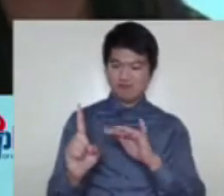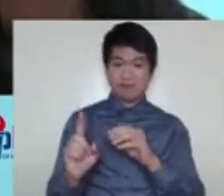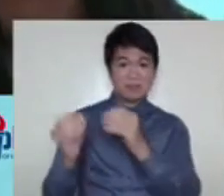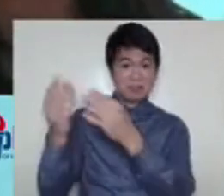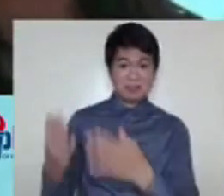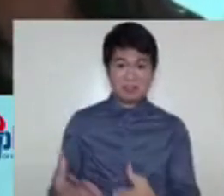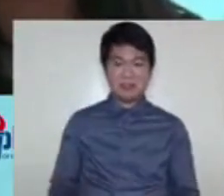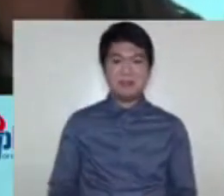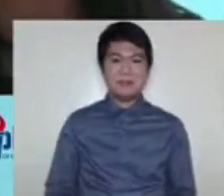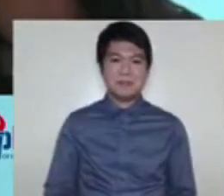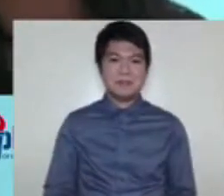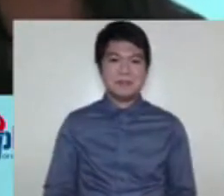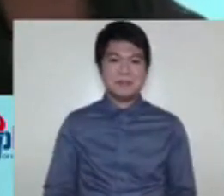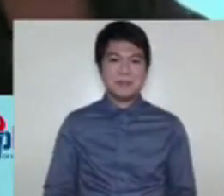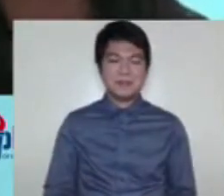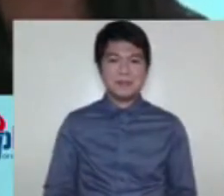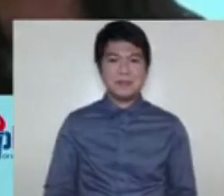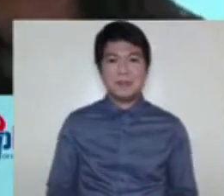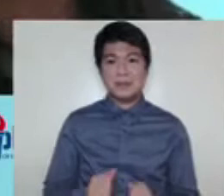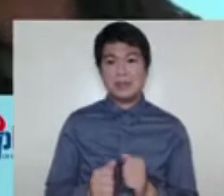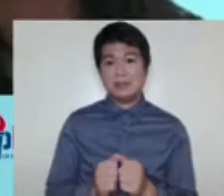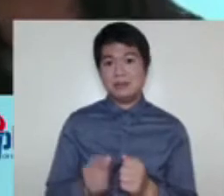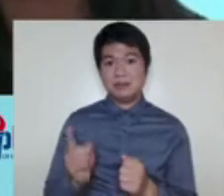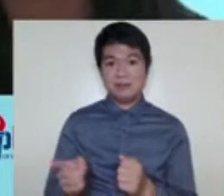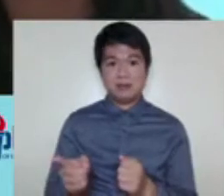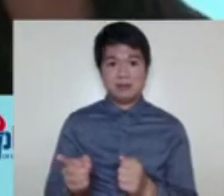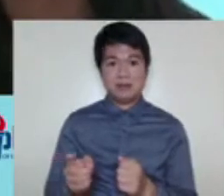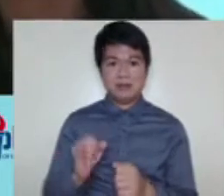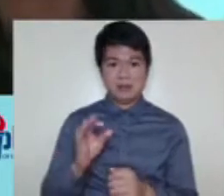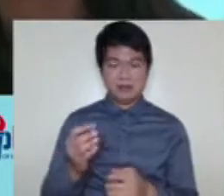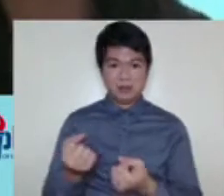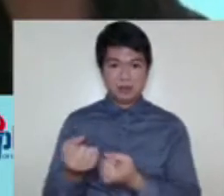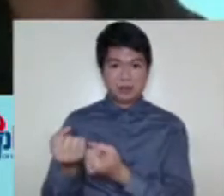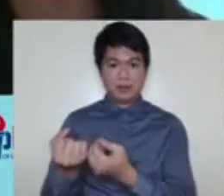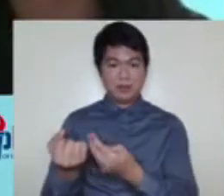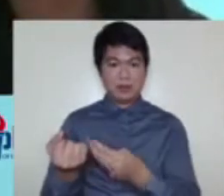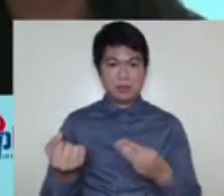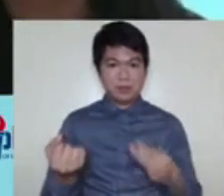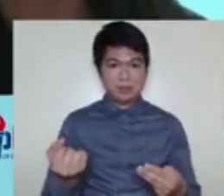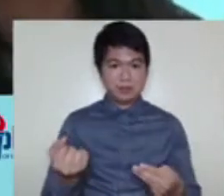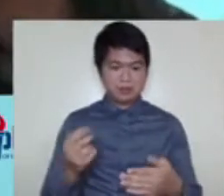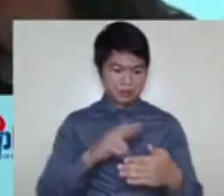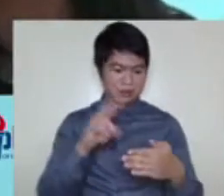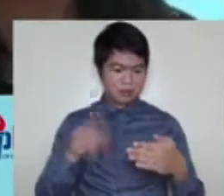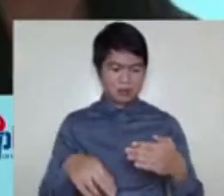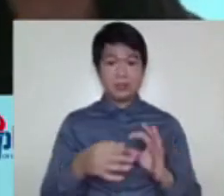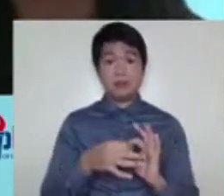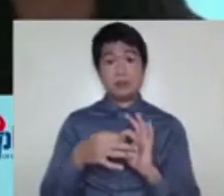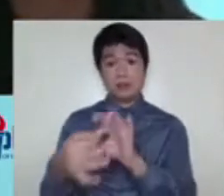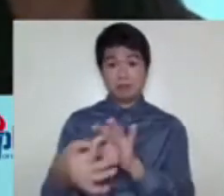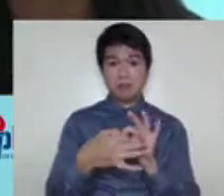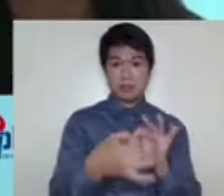RATE is that if in case your supplementary materials are the result of a collaborative work or a group effort among